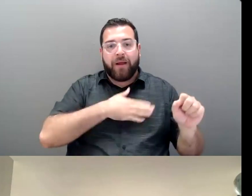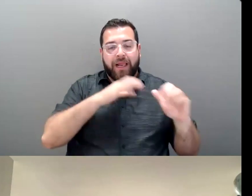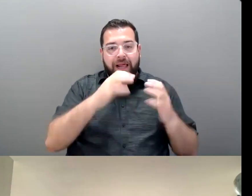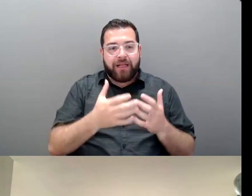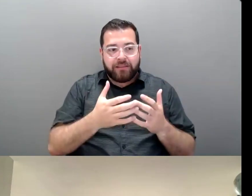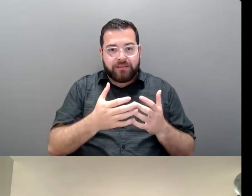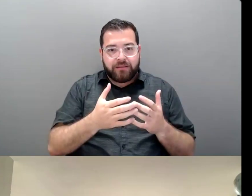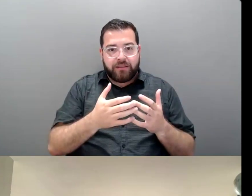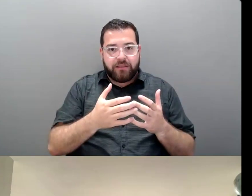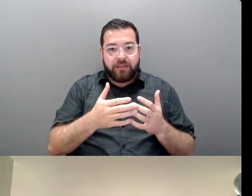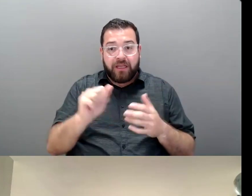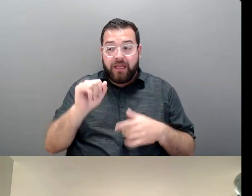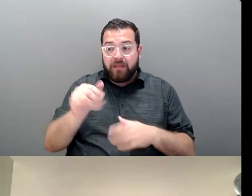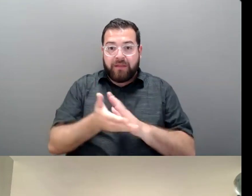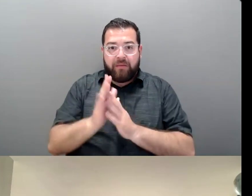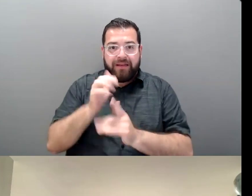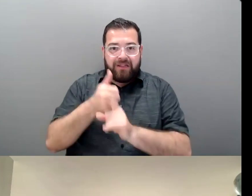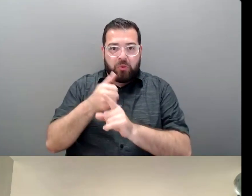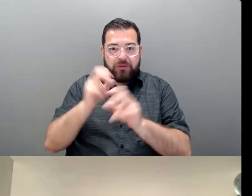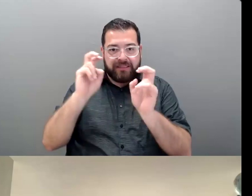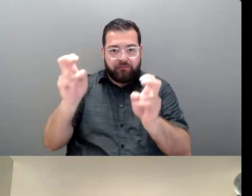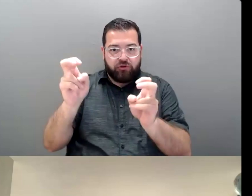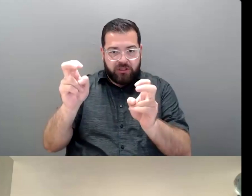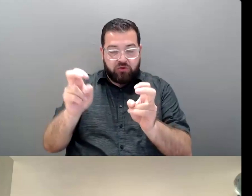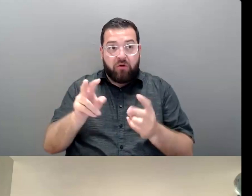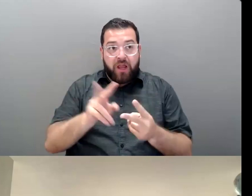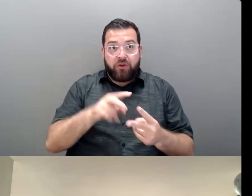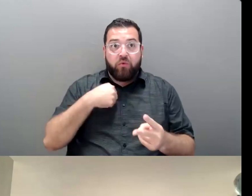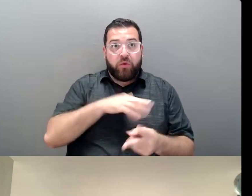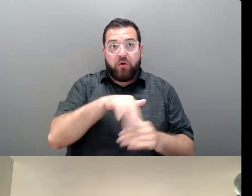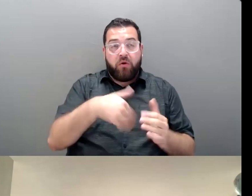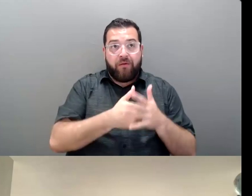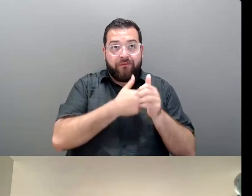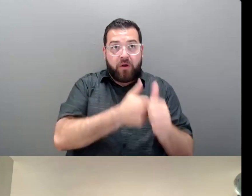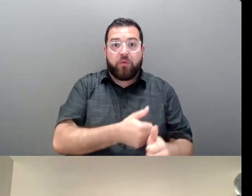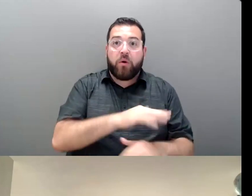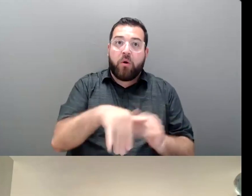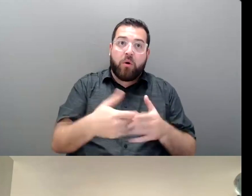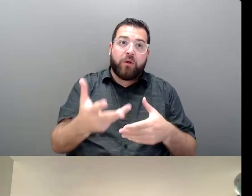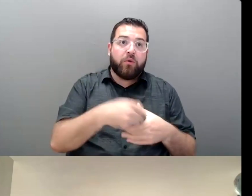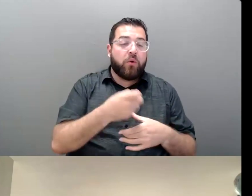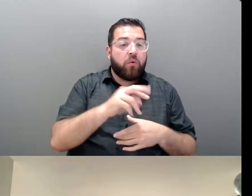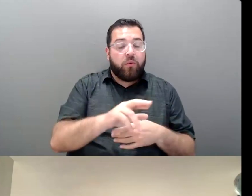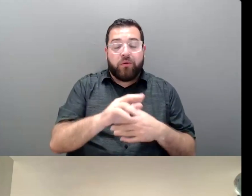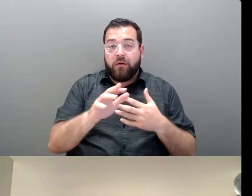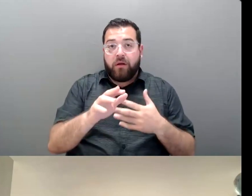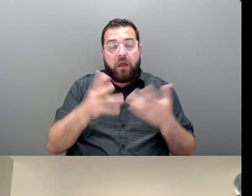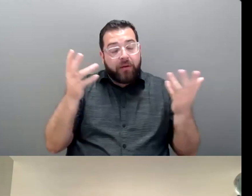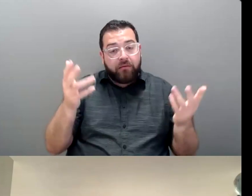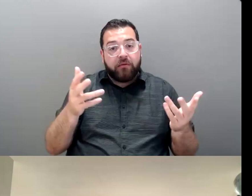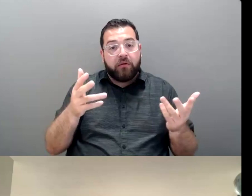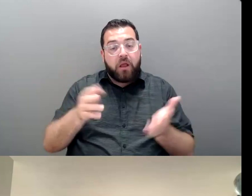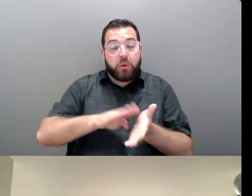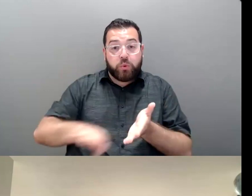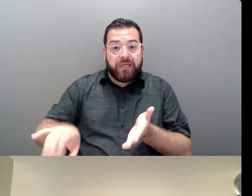becoming its own subject. So it's like either we all do this theme and then to the exclusion of the other